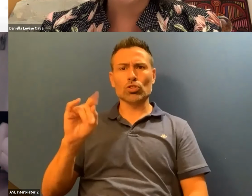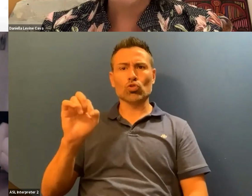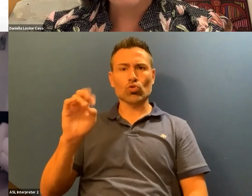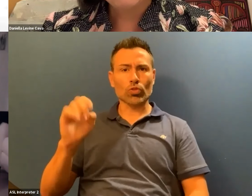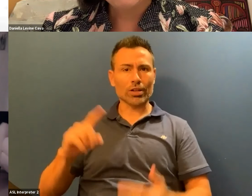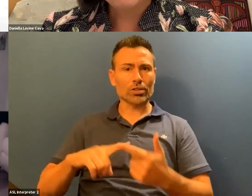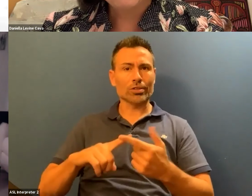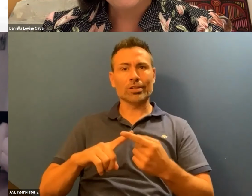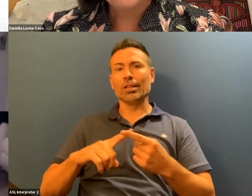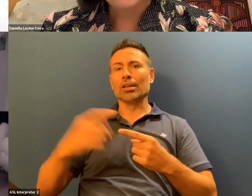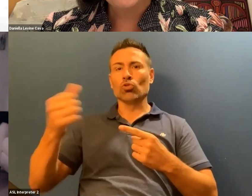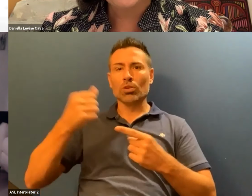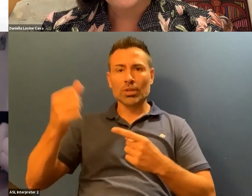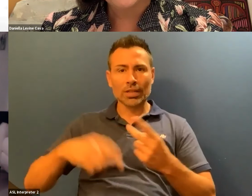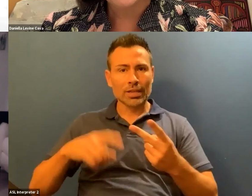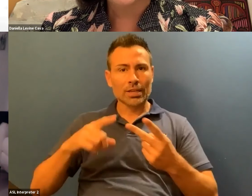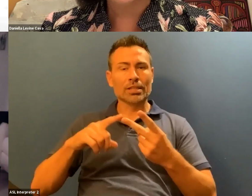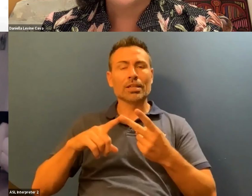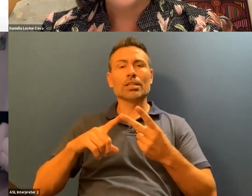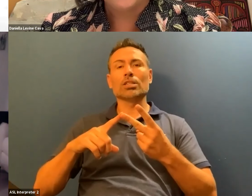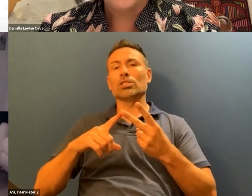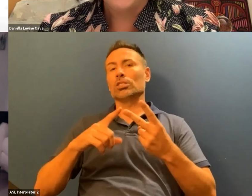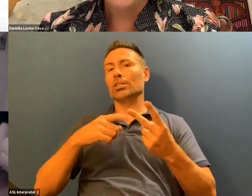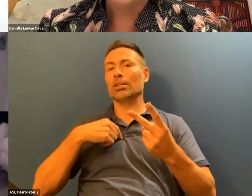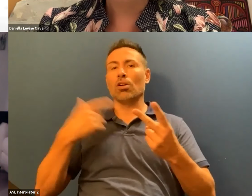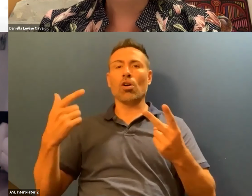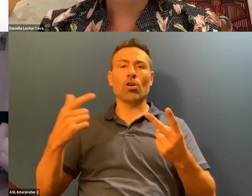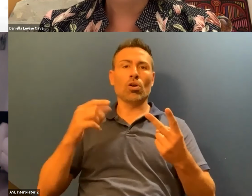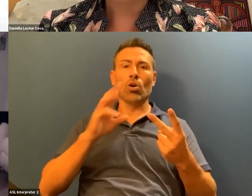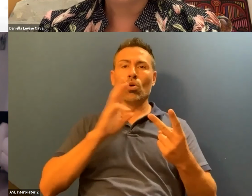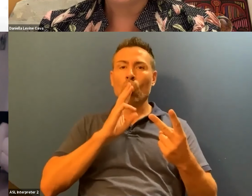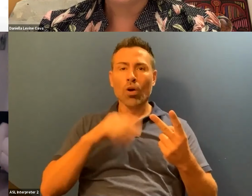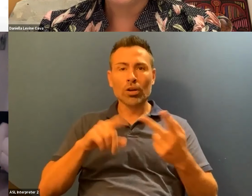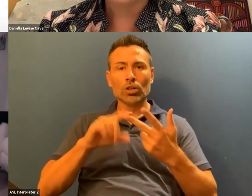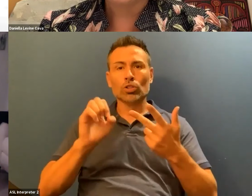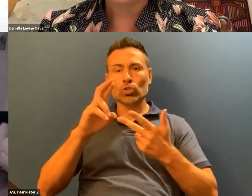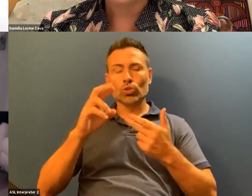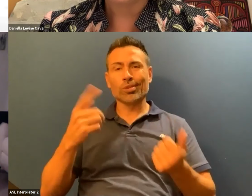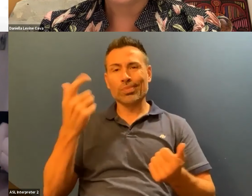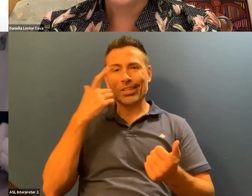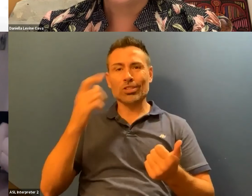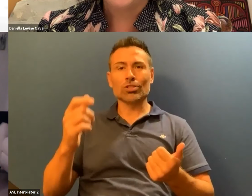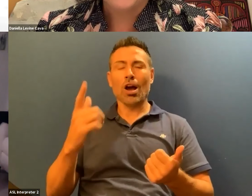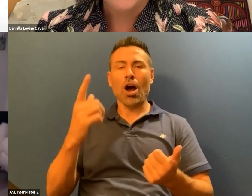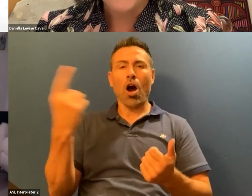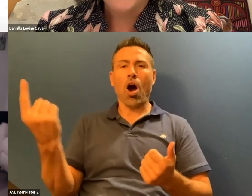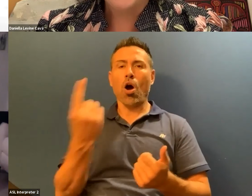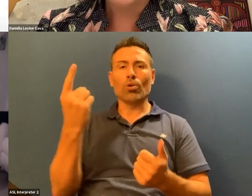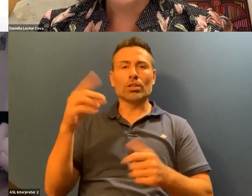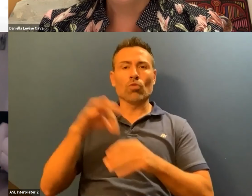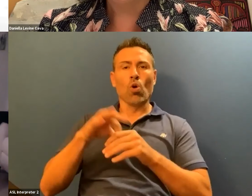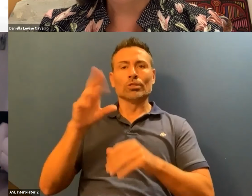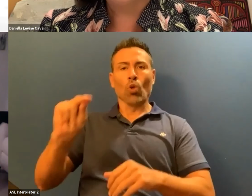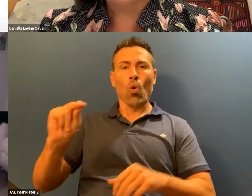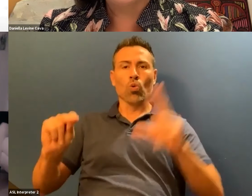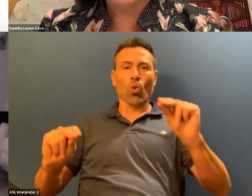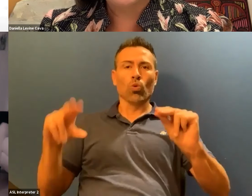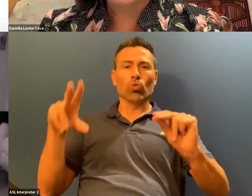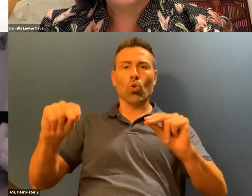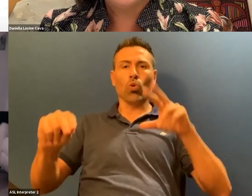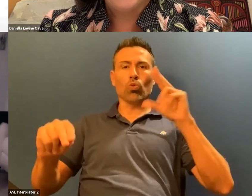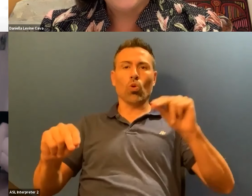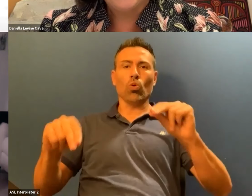trigger. Instead of voting no on every issue, perhaps when you start voting yes on certain issues, then maybe, just maybe, but it won't matter because I'll be the mayor. I'll take